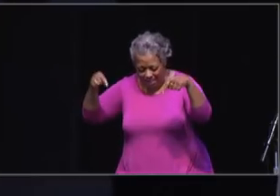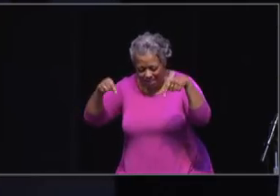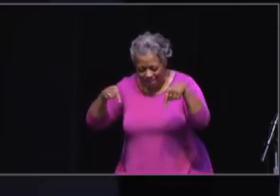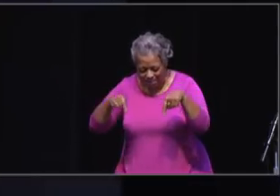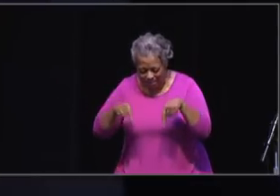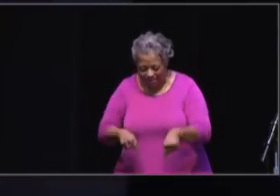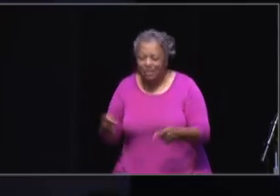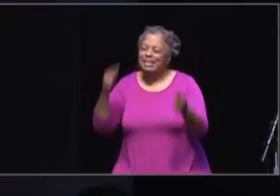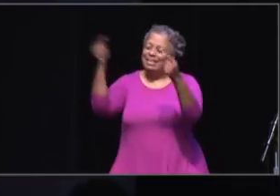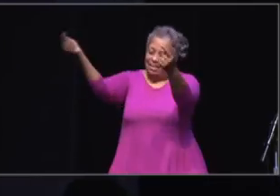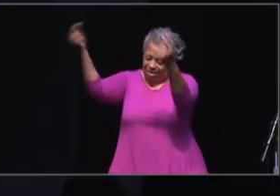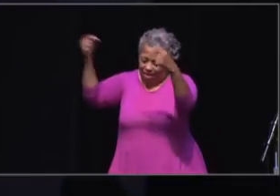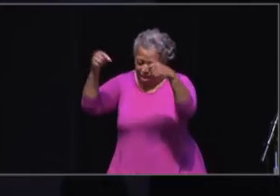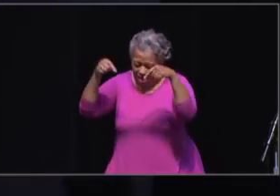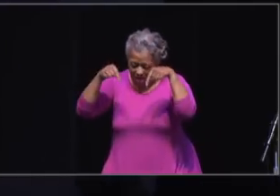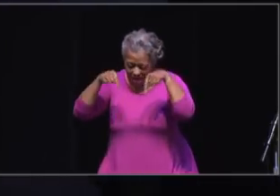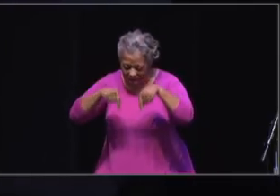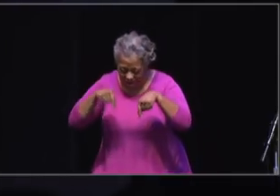kumbaya,